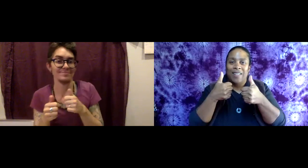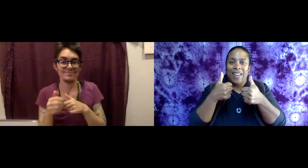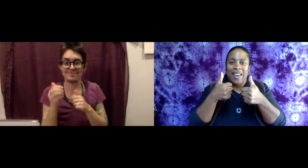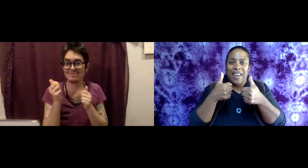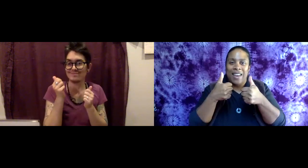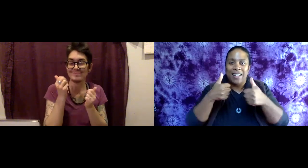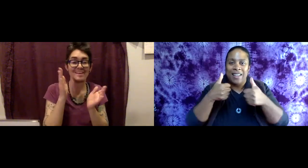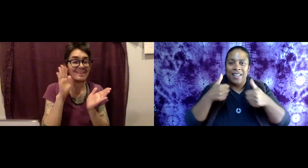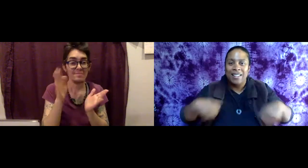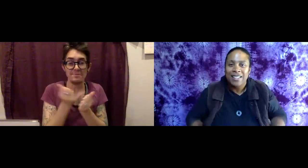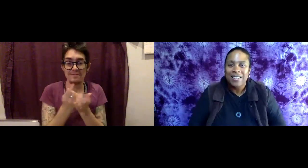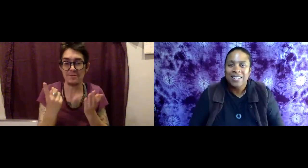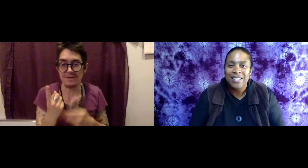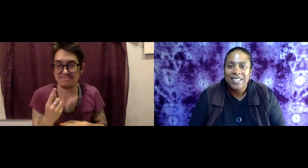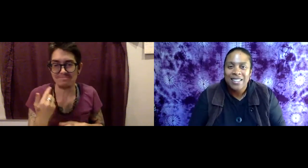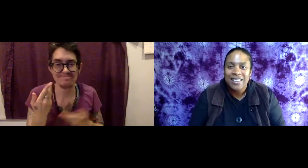Okay.